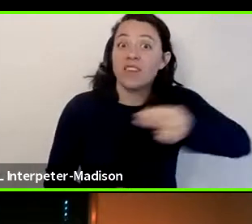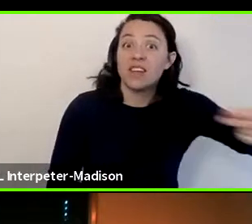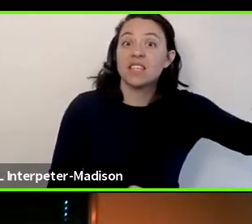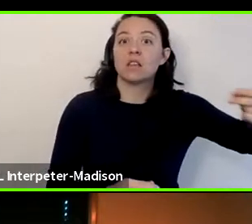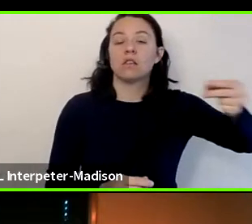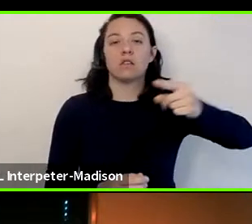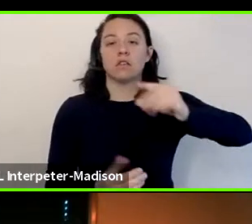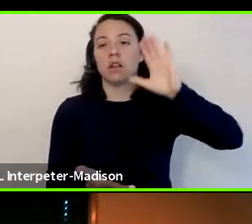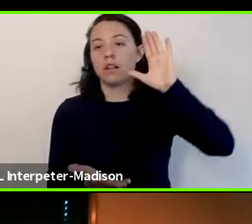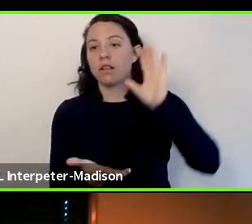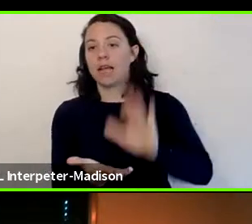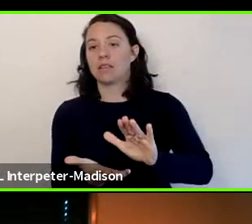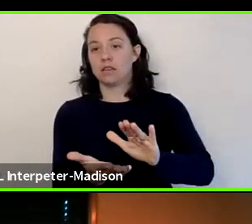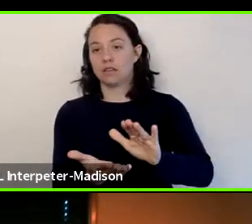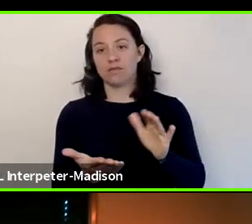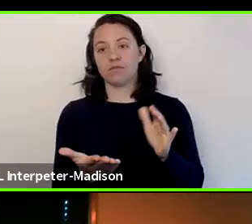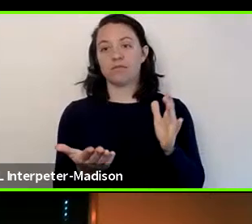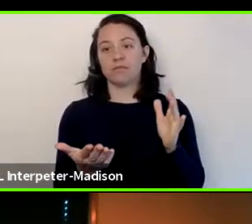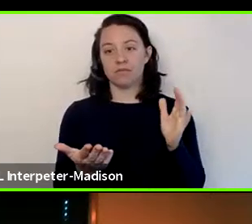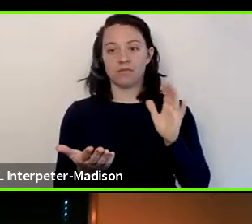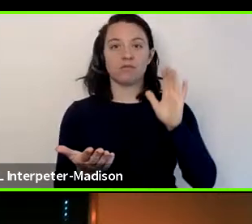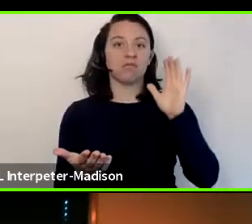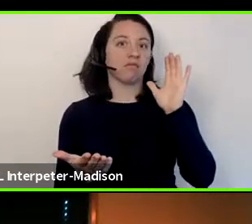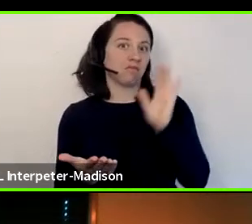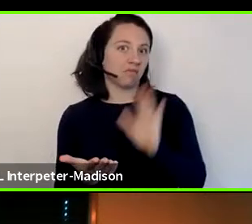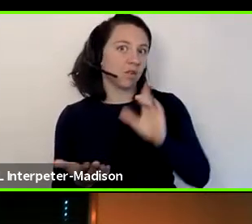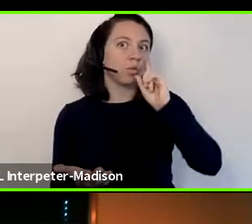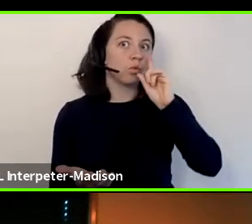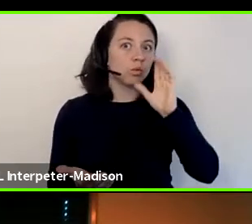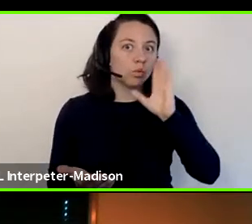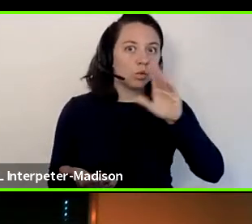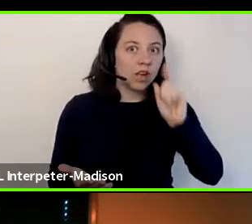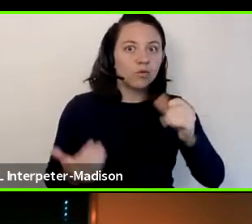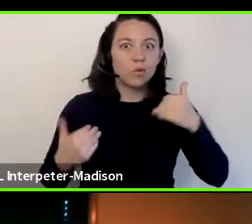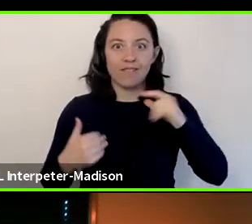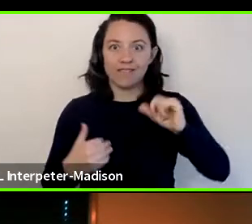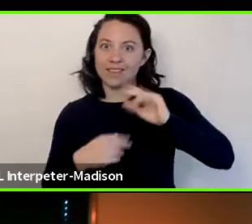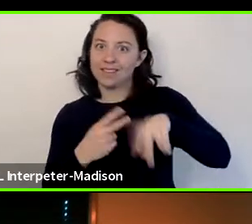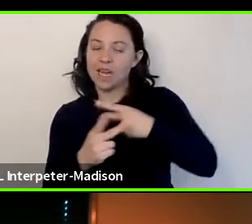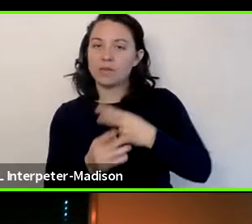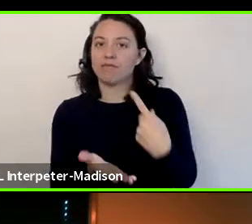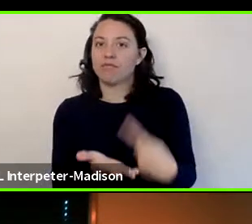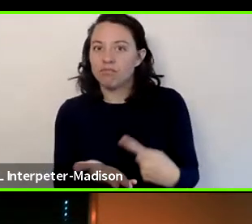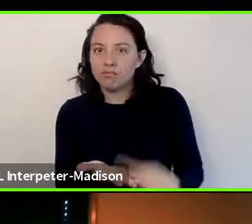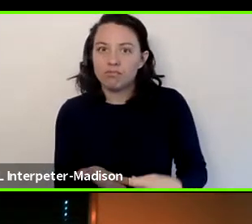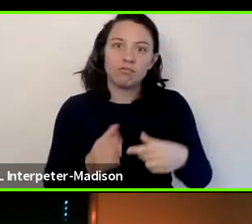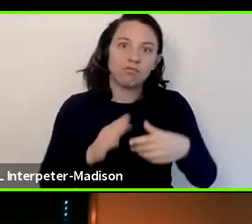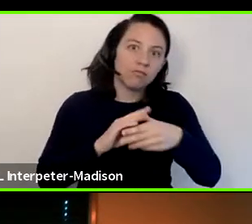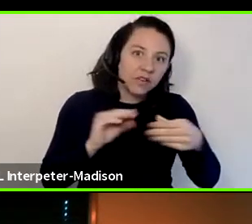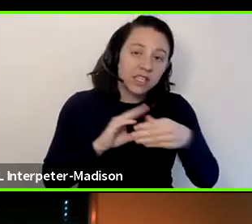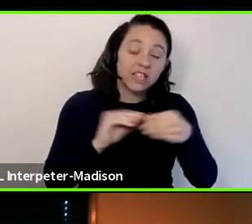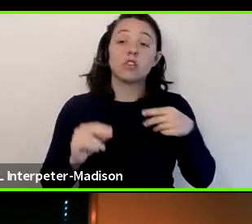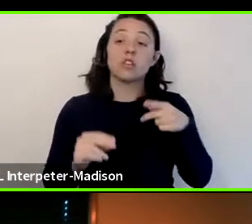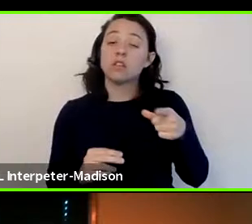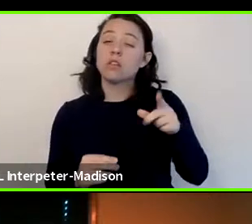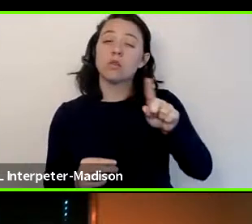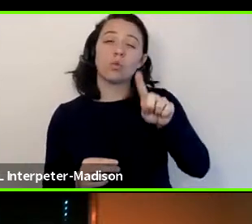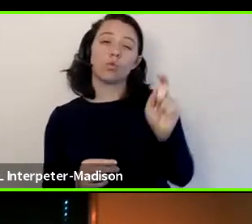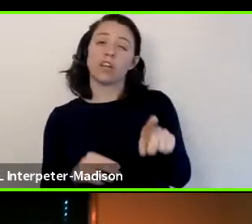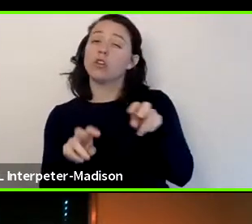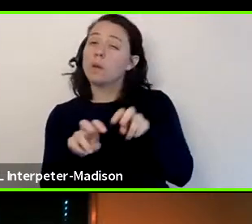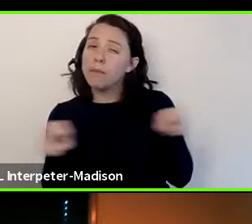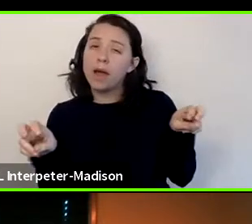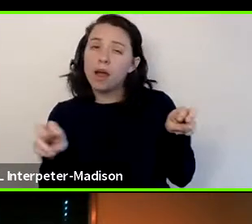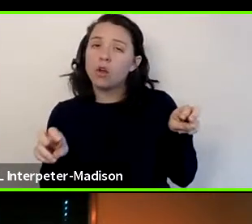having more of these types of conversations. I have a question. I'm wondering if any of the panel members have